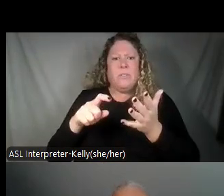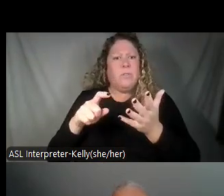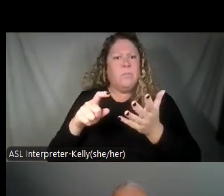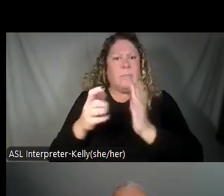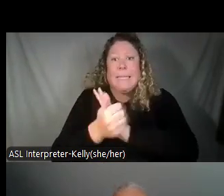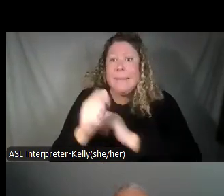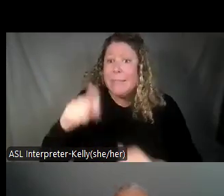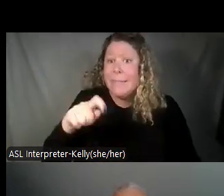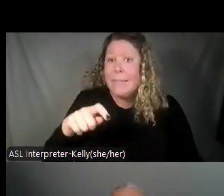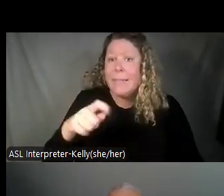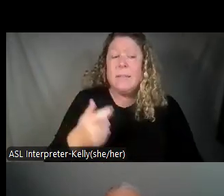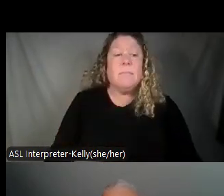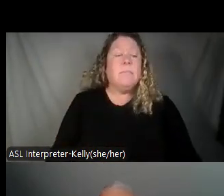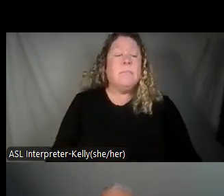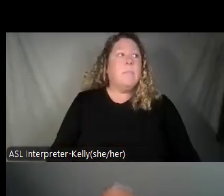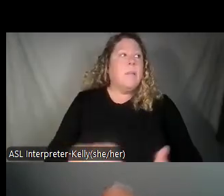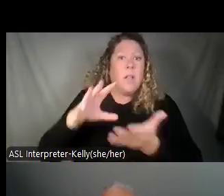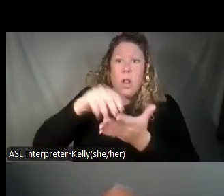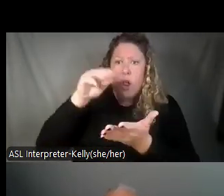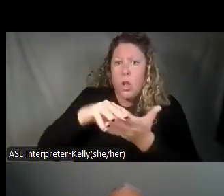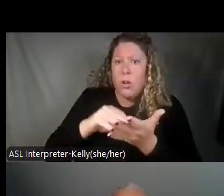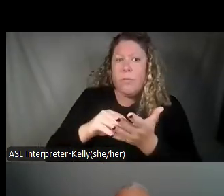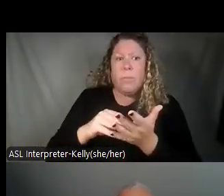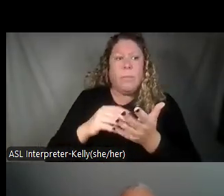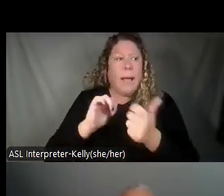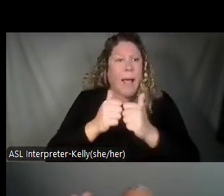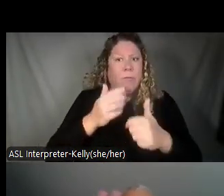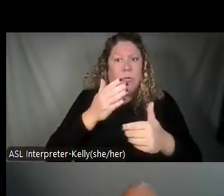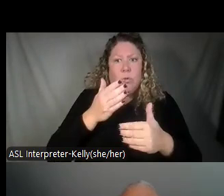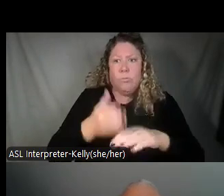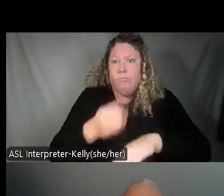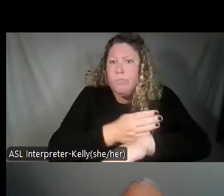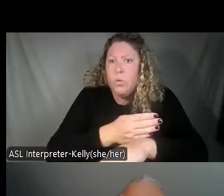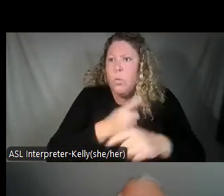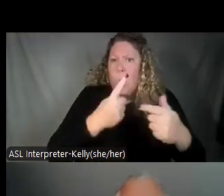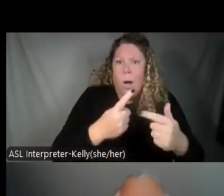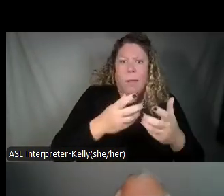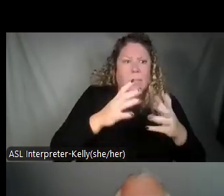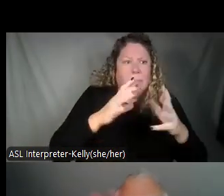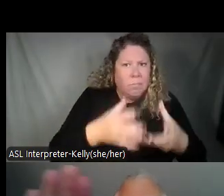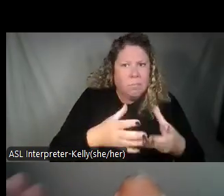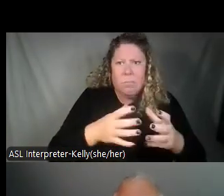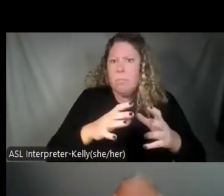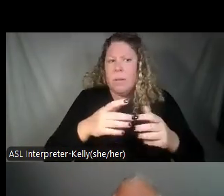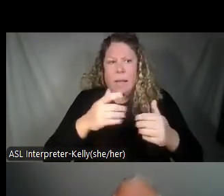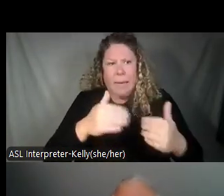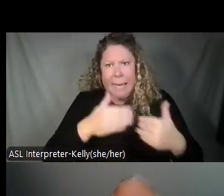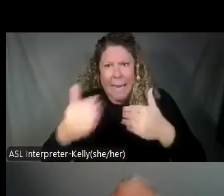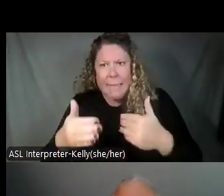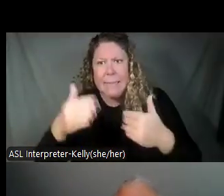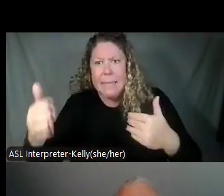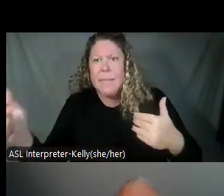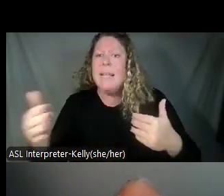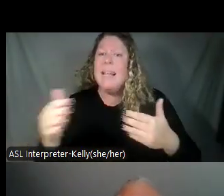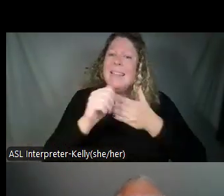on how to improve from one iteration to the next. Leadership needs to support that type of